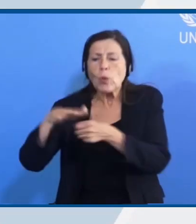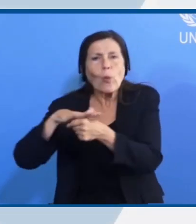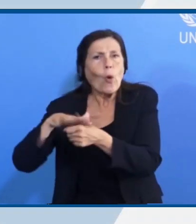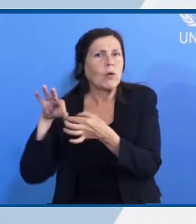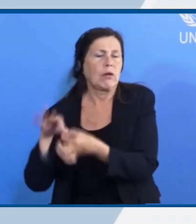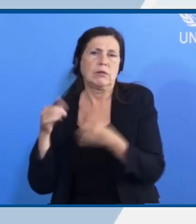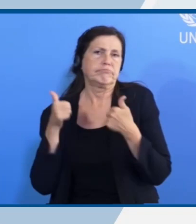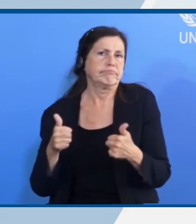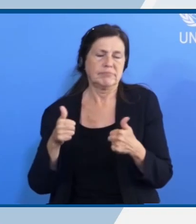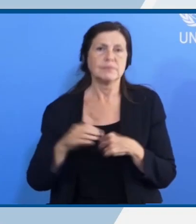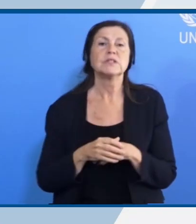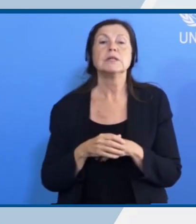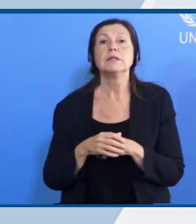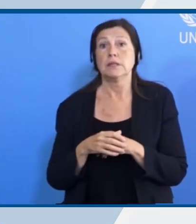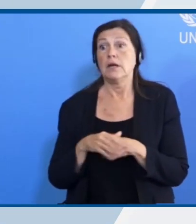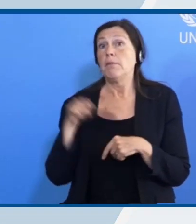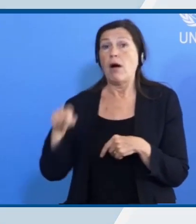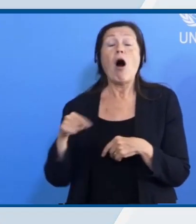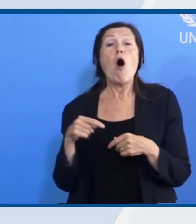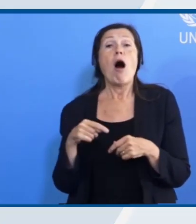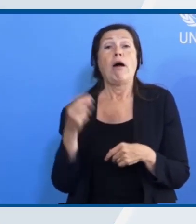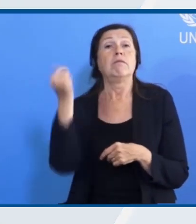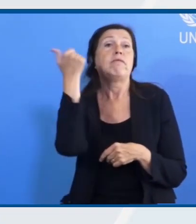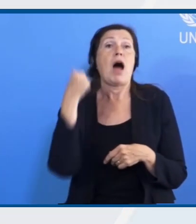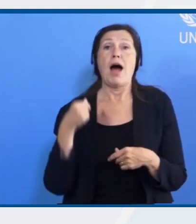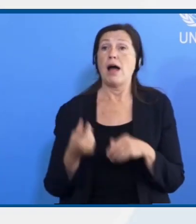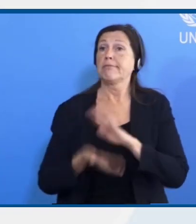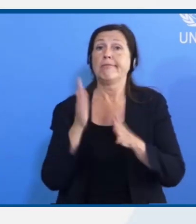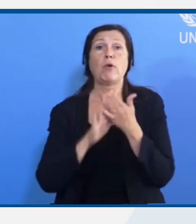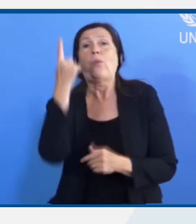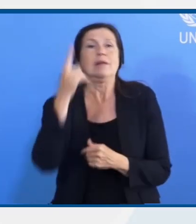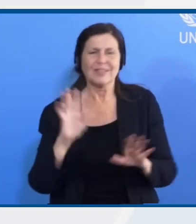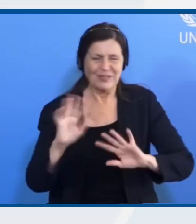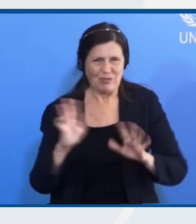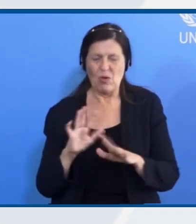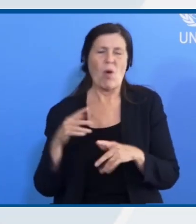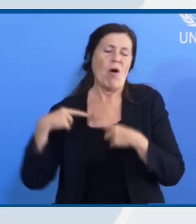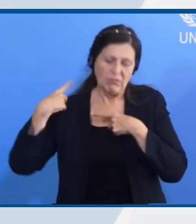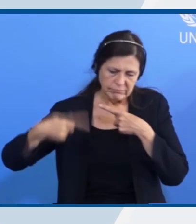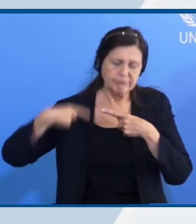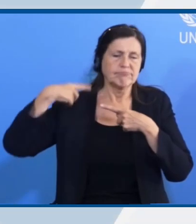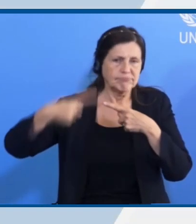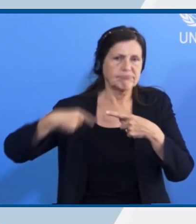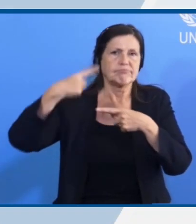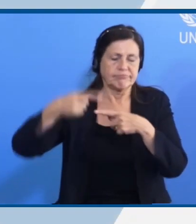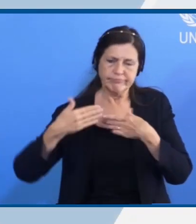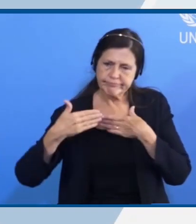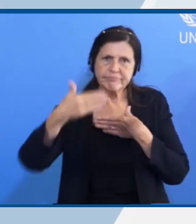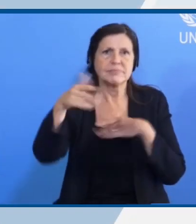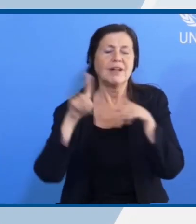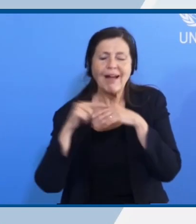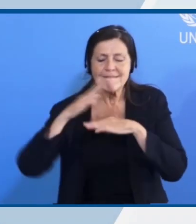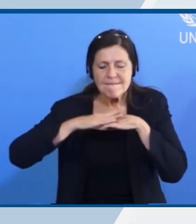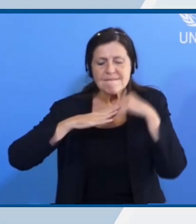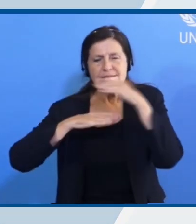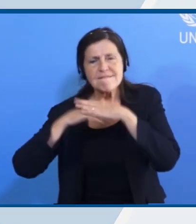is working for us, but is a very long process of continuous feedback, because you have to provide trust and you have to